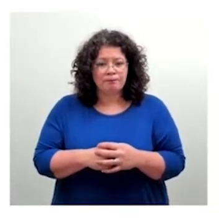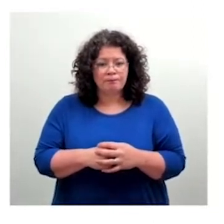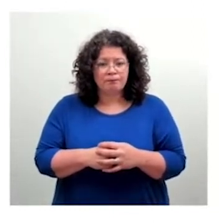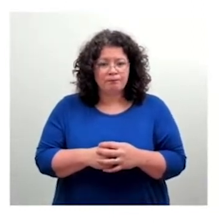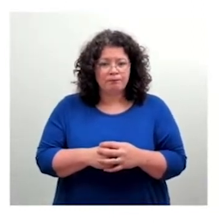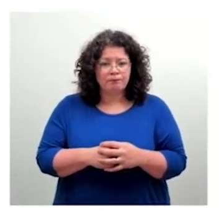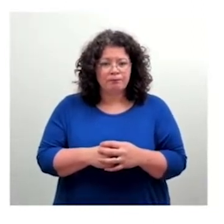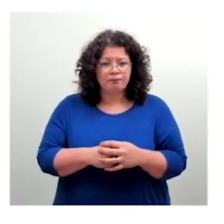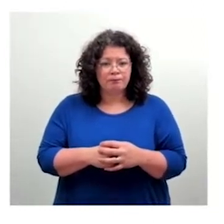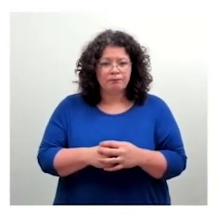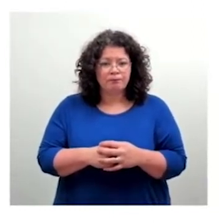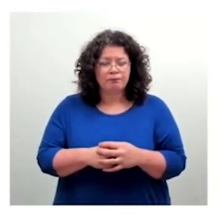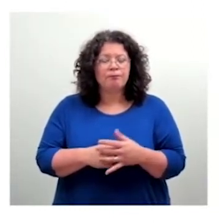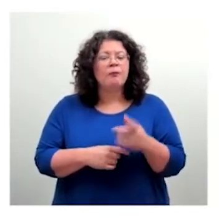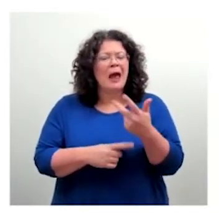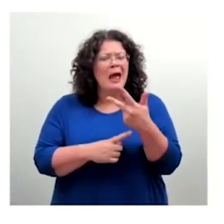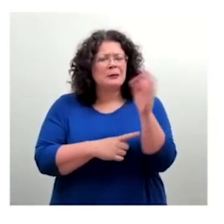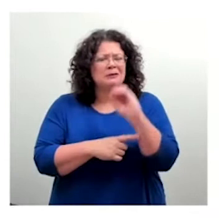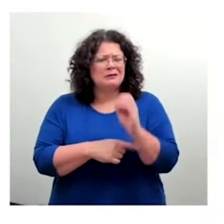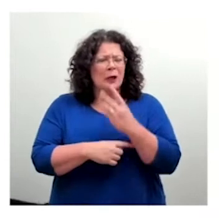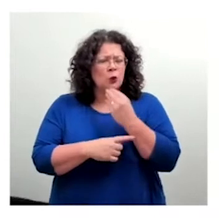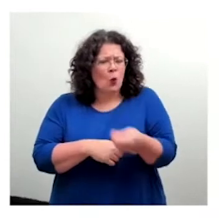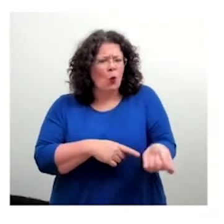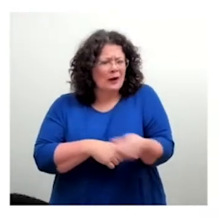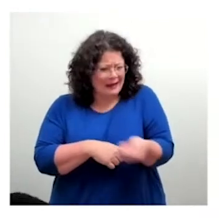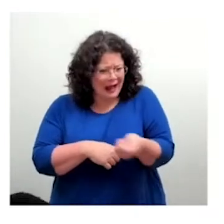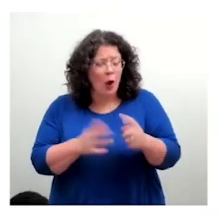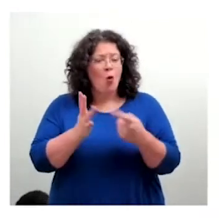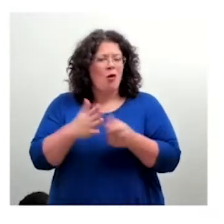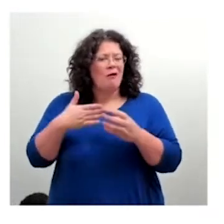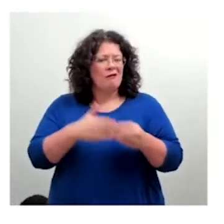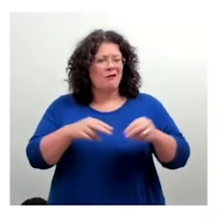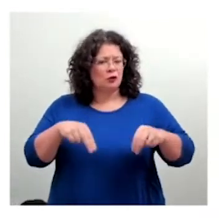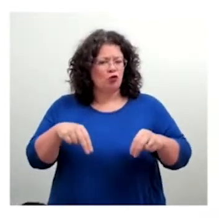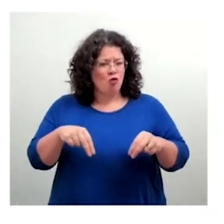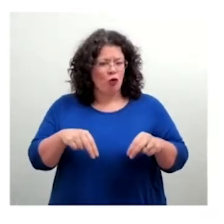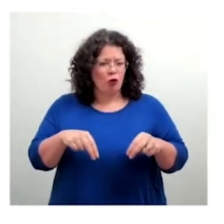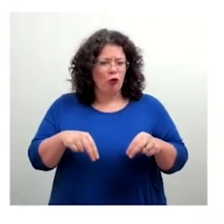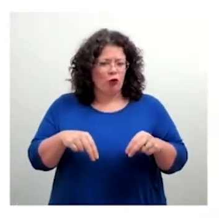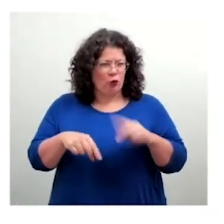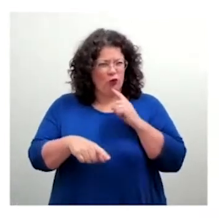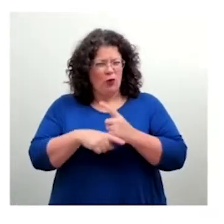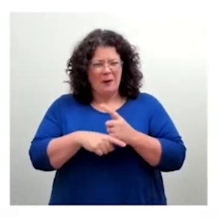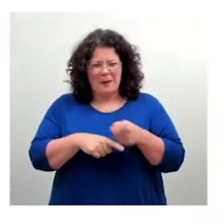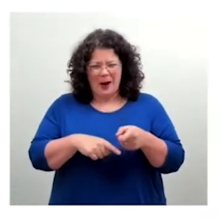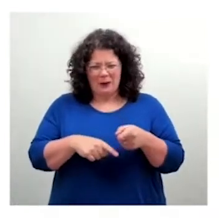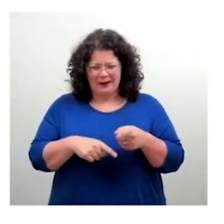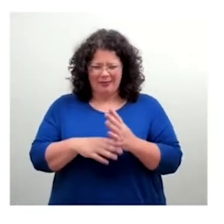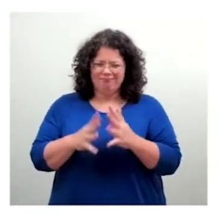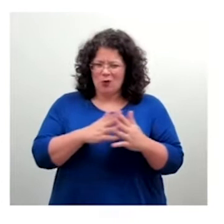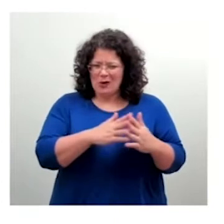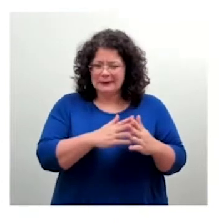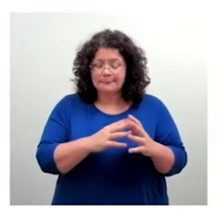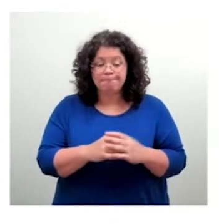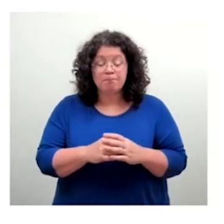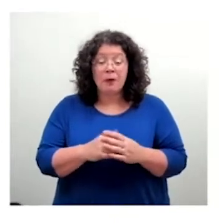of technology at all. And we know that it's well established, well proven, that there is a direct link between sight loss